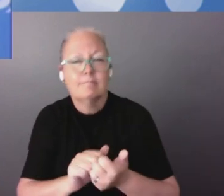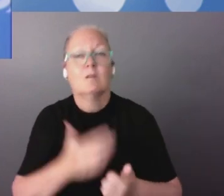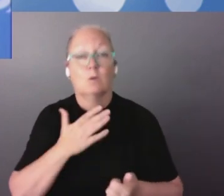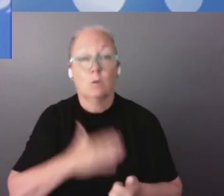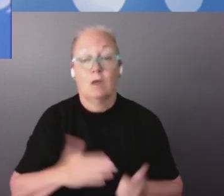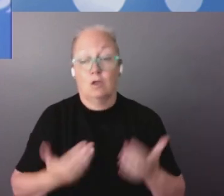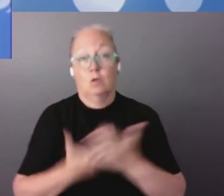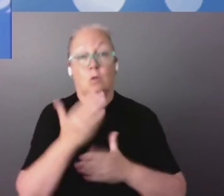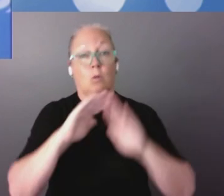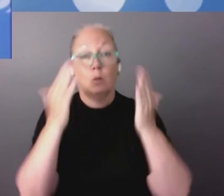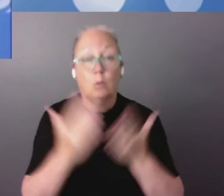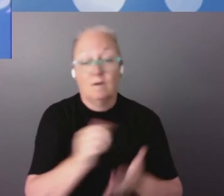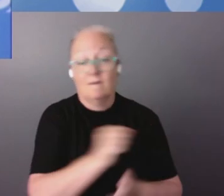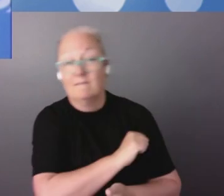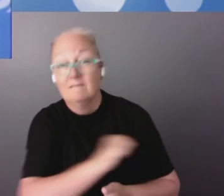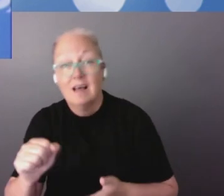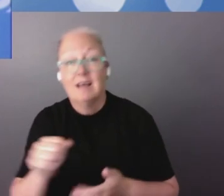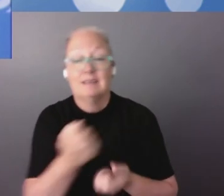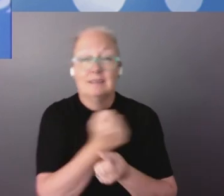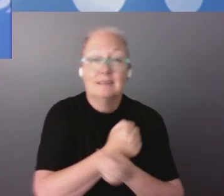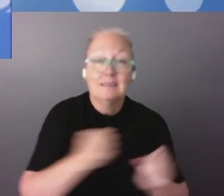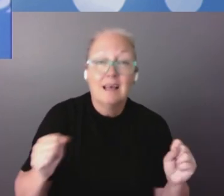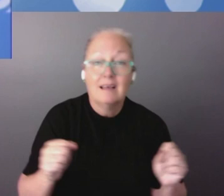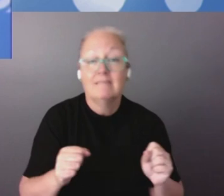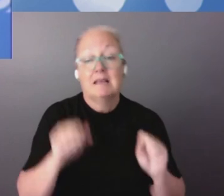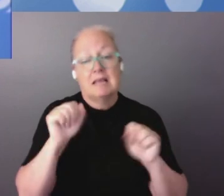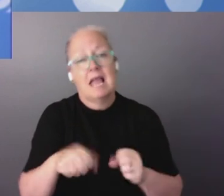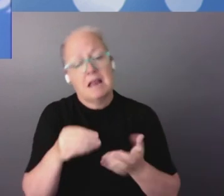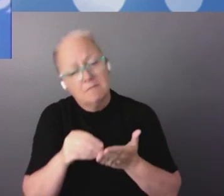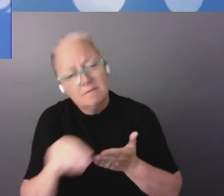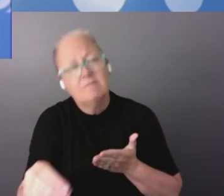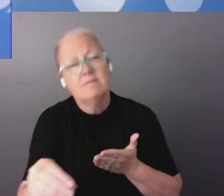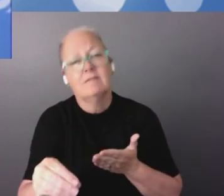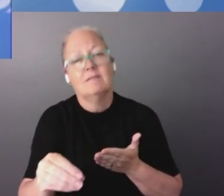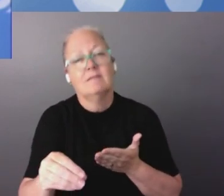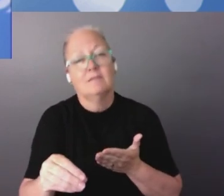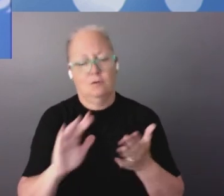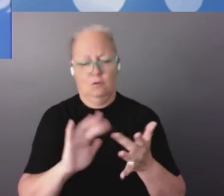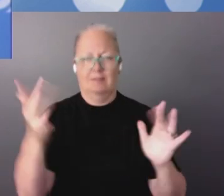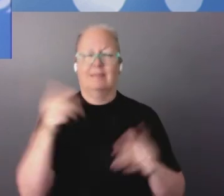safe, and affordable internet connection is not a given,